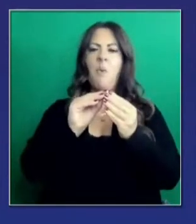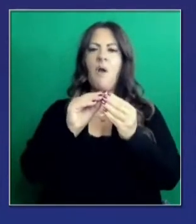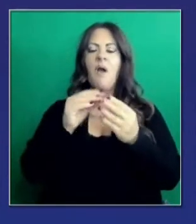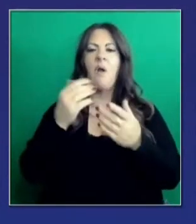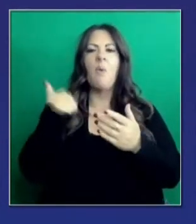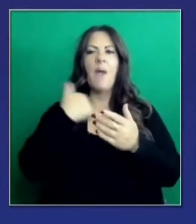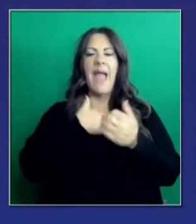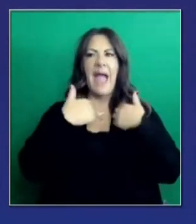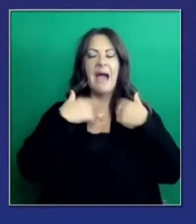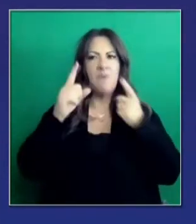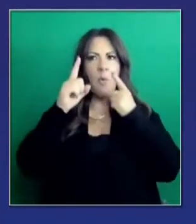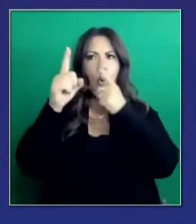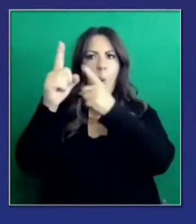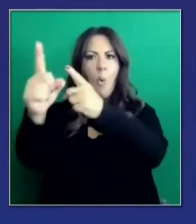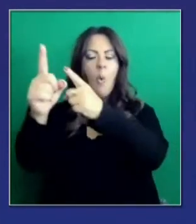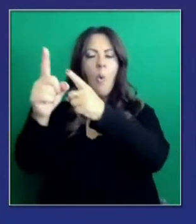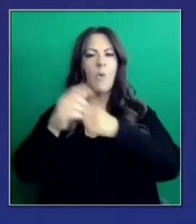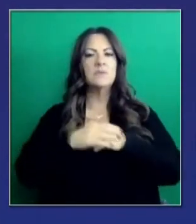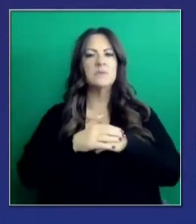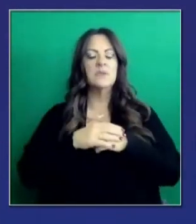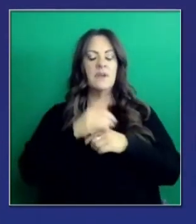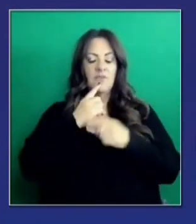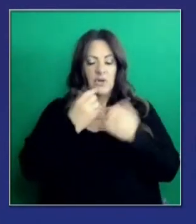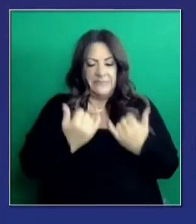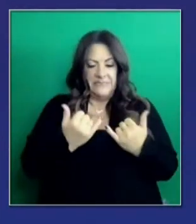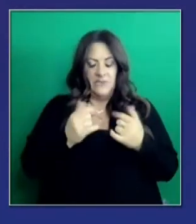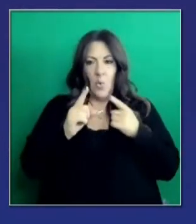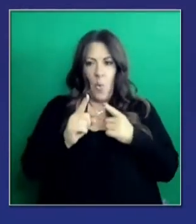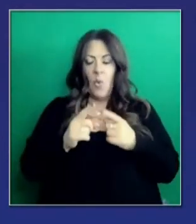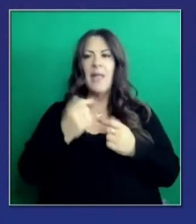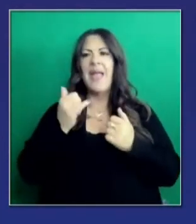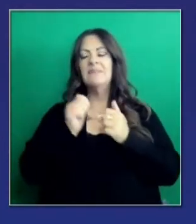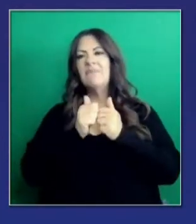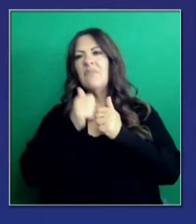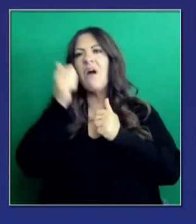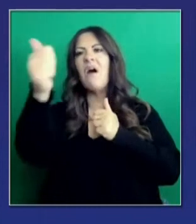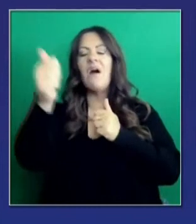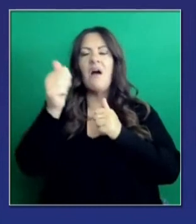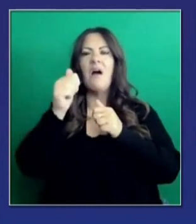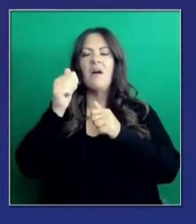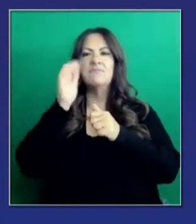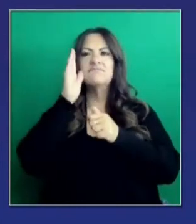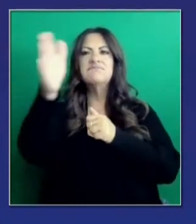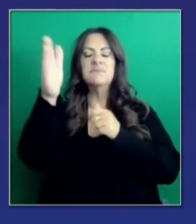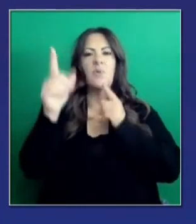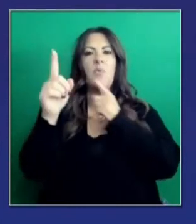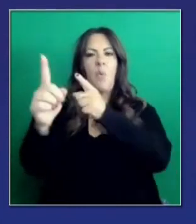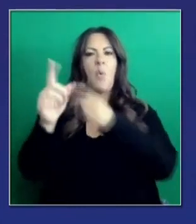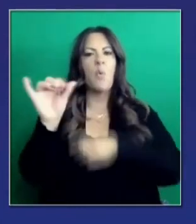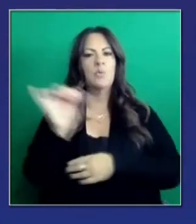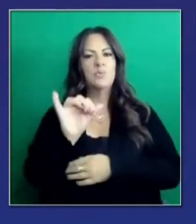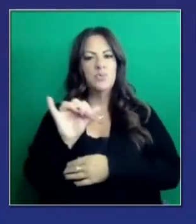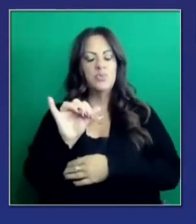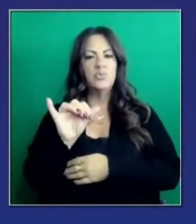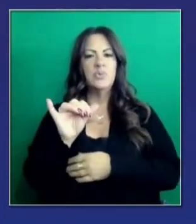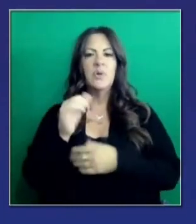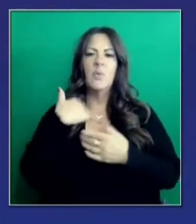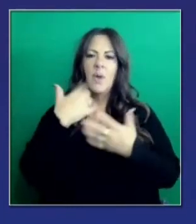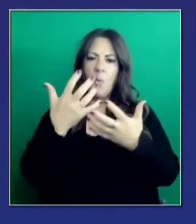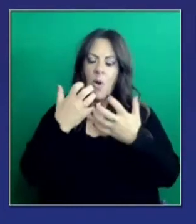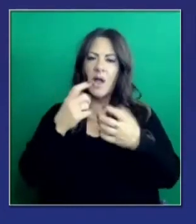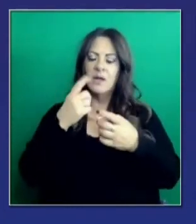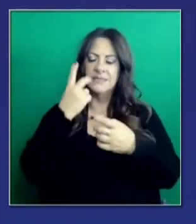goals. We have some short-term goals. We'll be talking more about those, but certainly we want to see those numbers continue